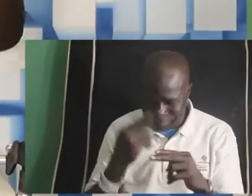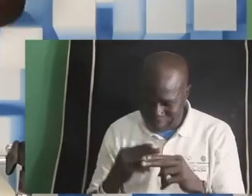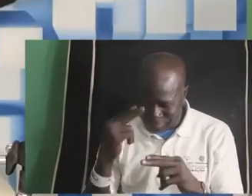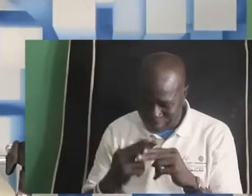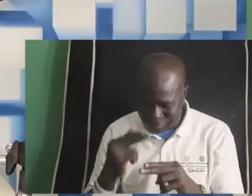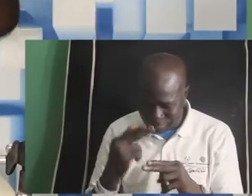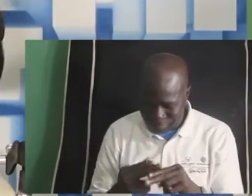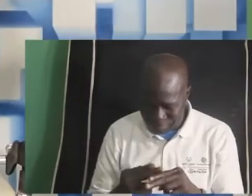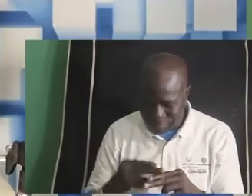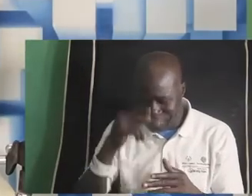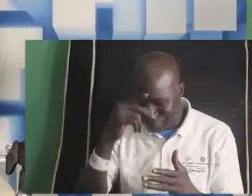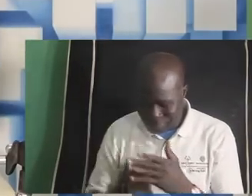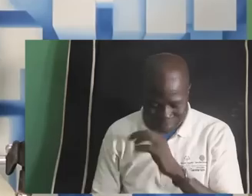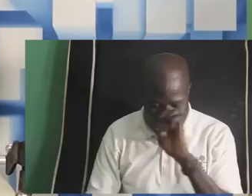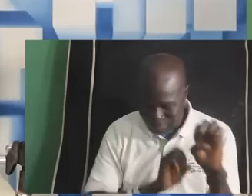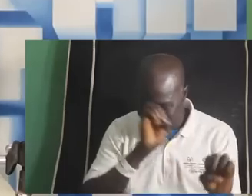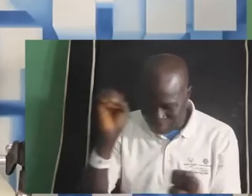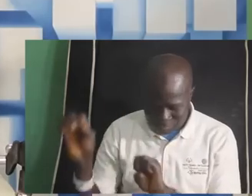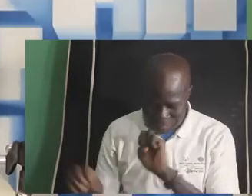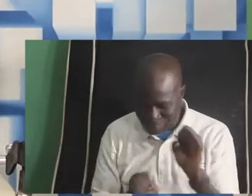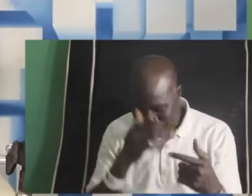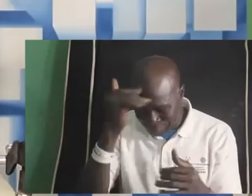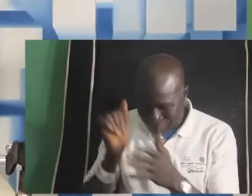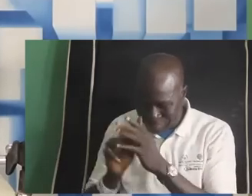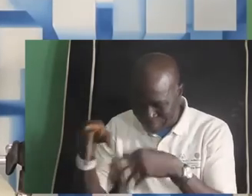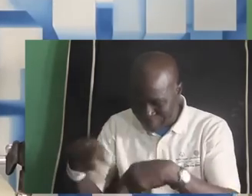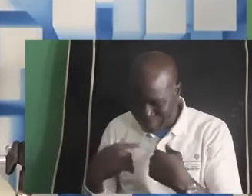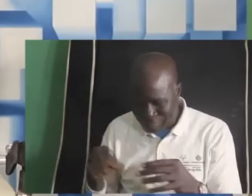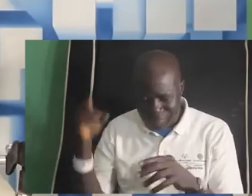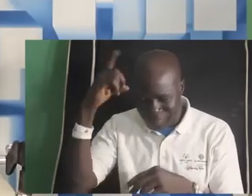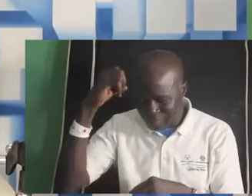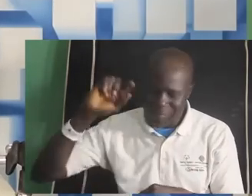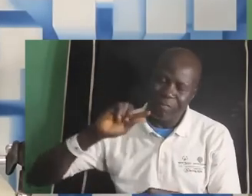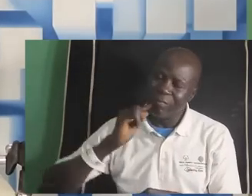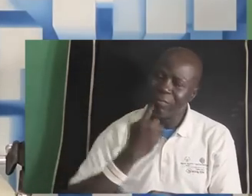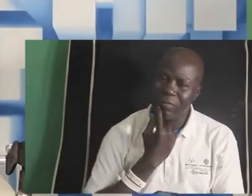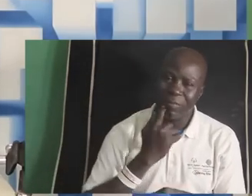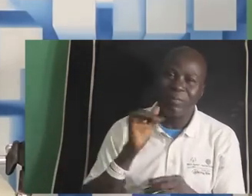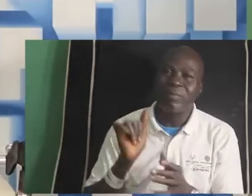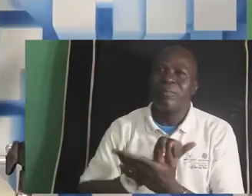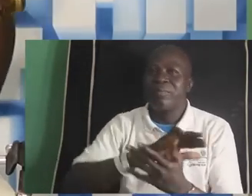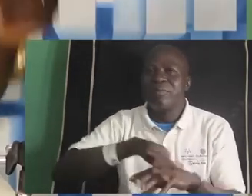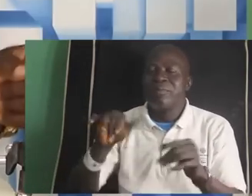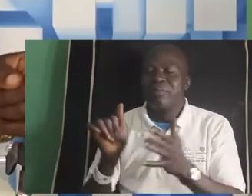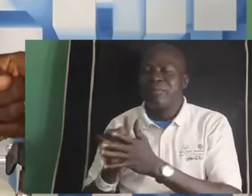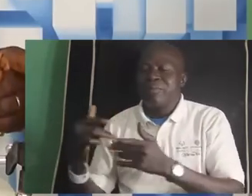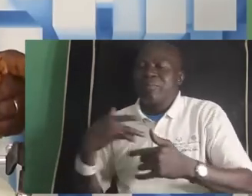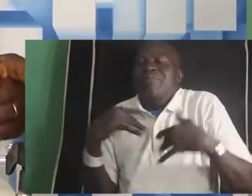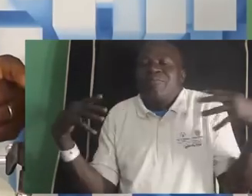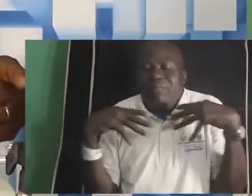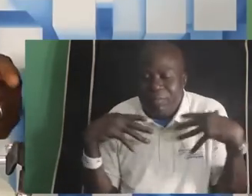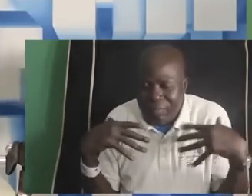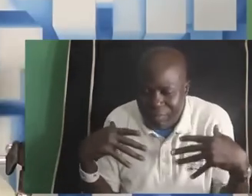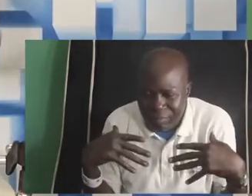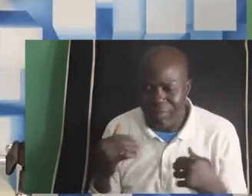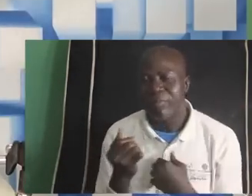name. Nítorí àwọn ènìyàn tó láàlá àgbàdì mọ́jú. Because of the people that dream mysteriously. Tí àyà wọn já tí ò ń bà wọ́n. They were scared